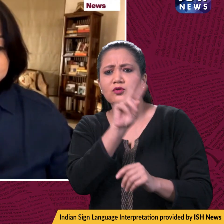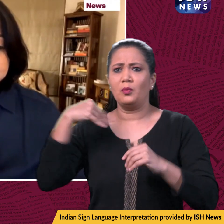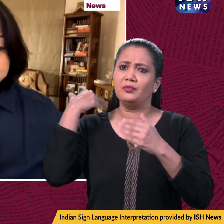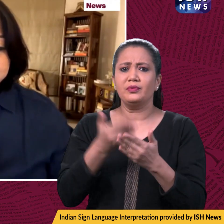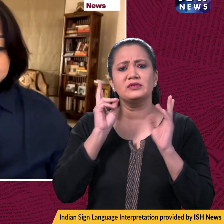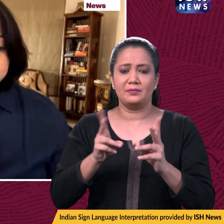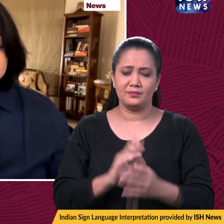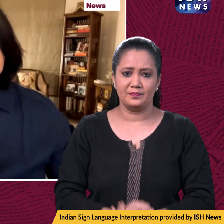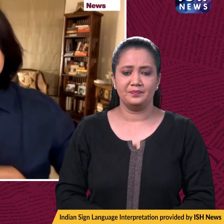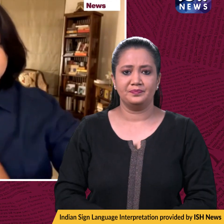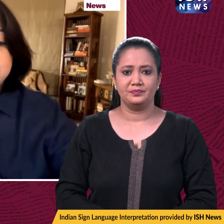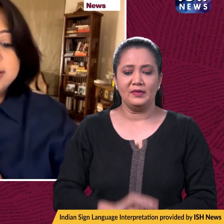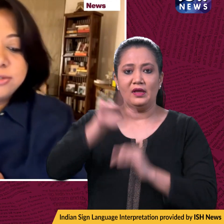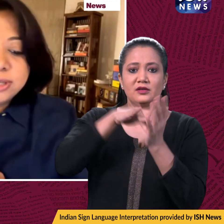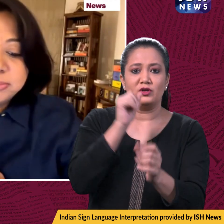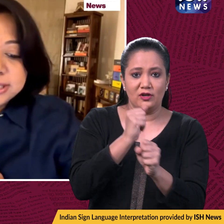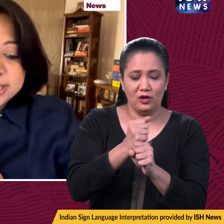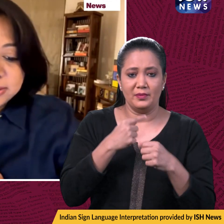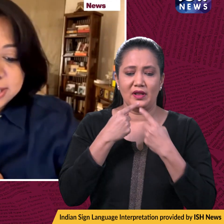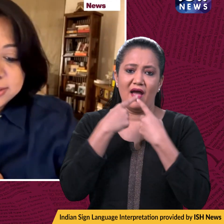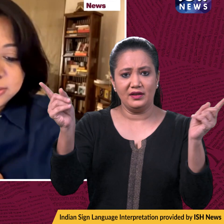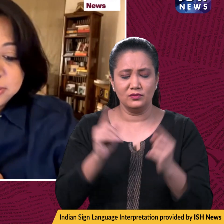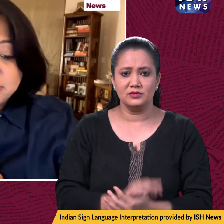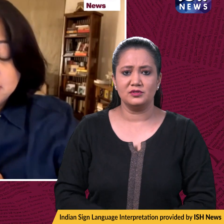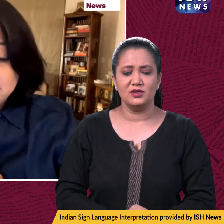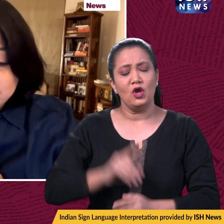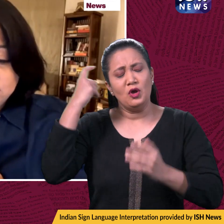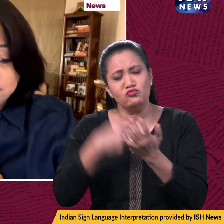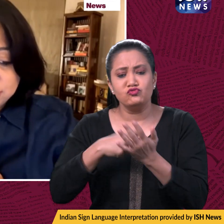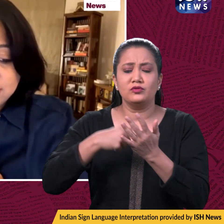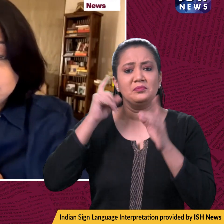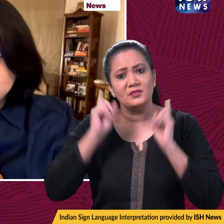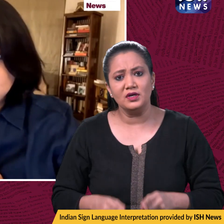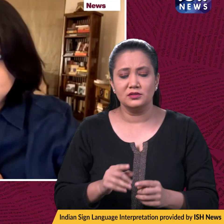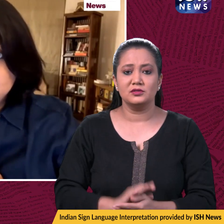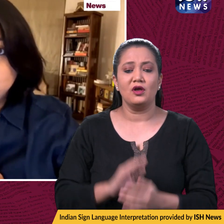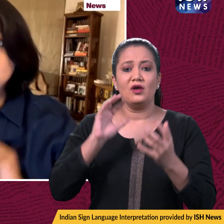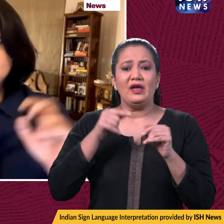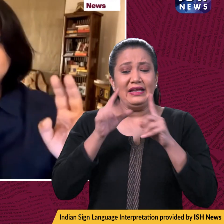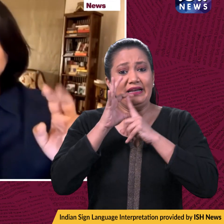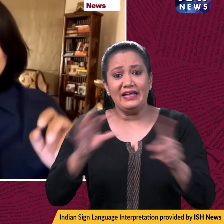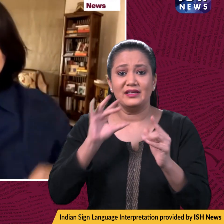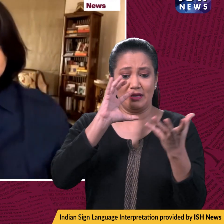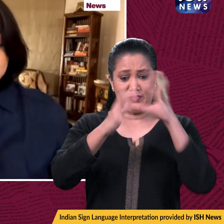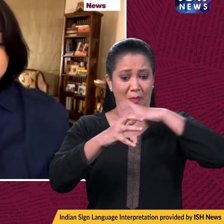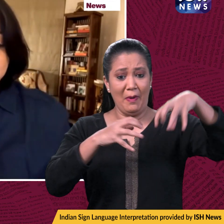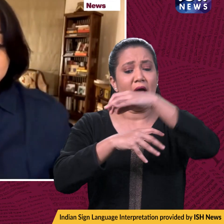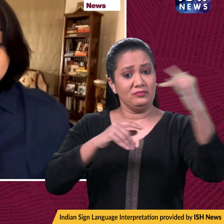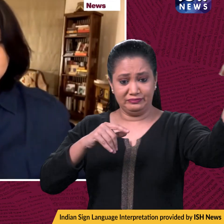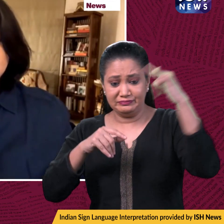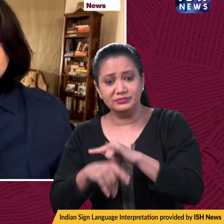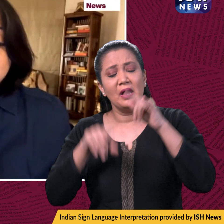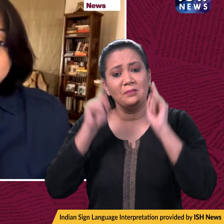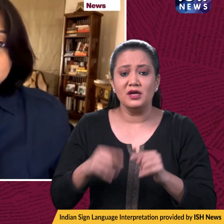weeks. The central government has now announced that it will be mandatory for travelers coming in from what we've called at-risk